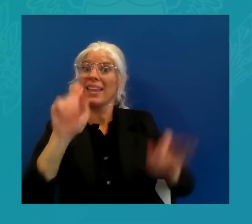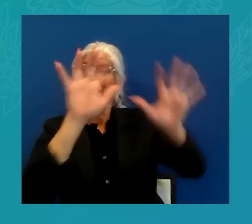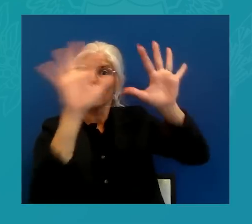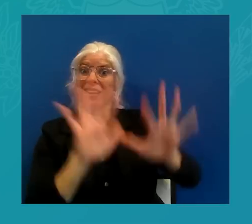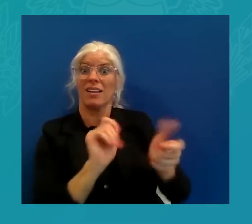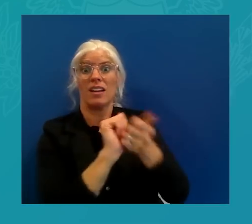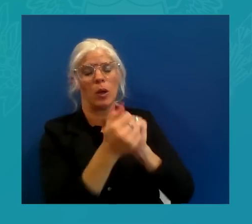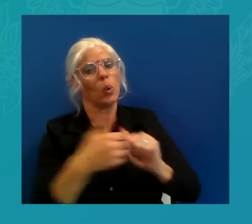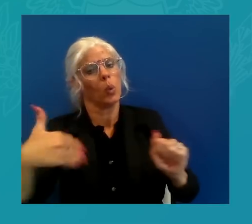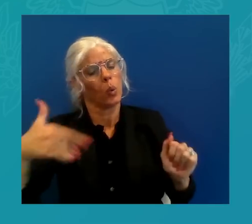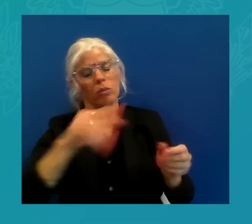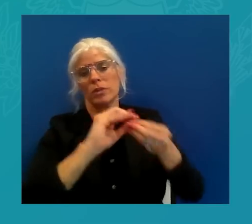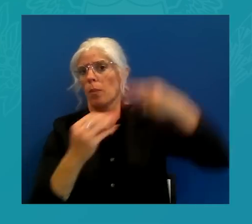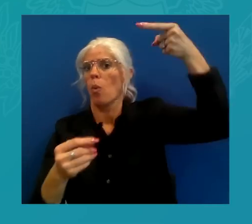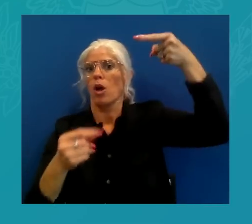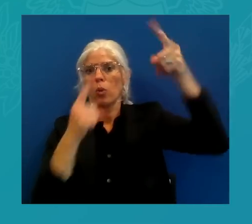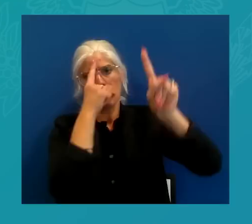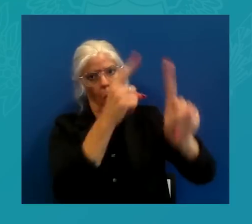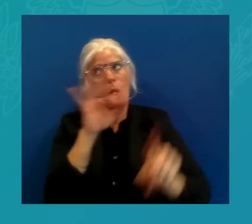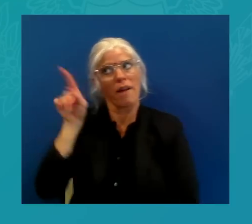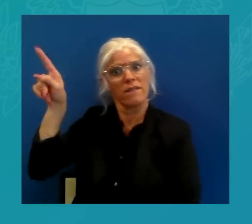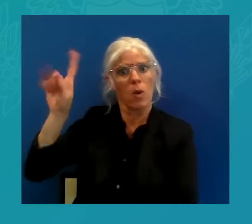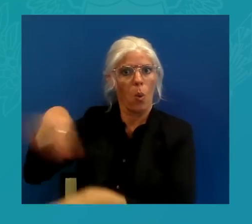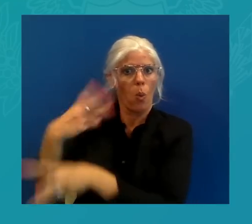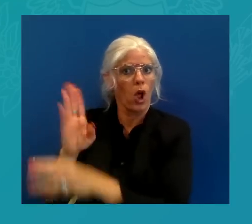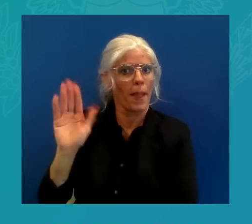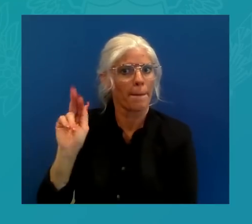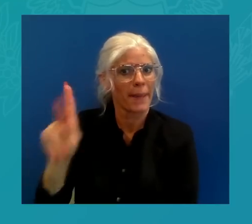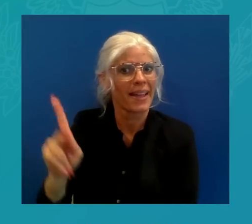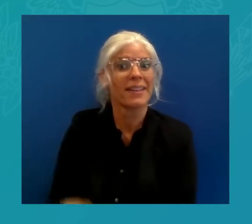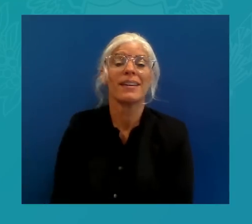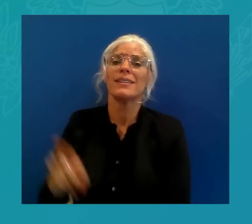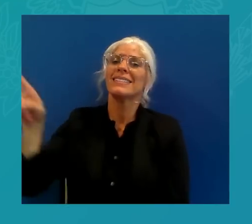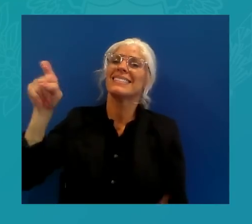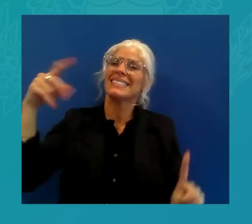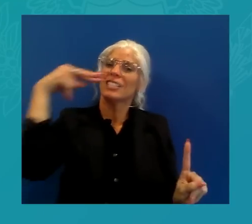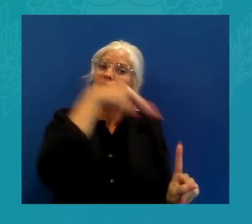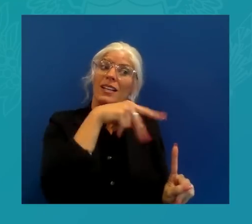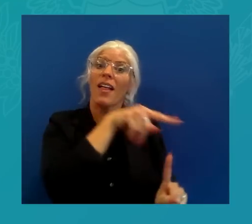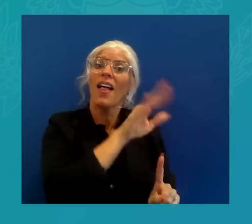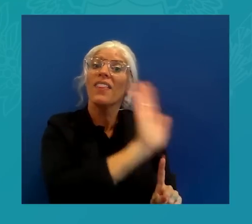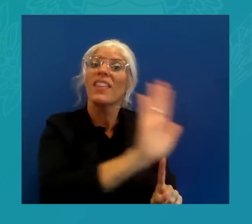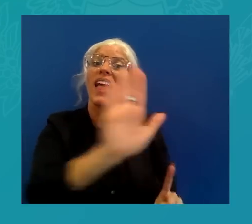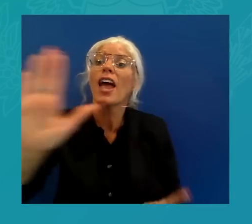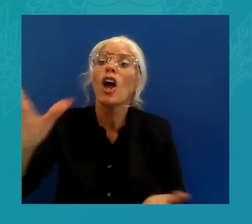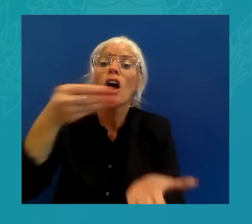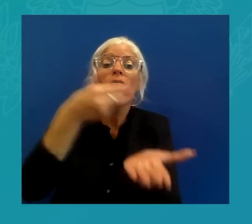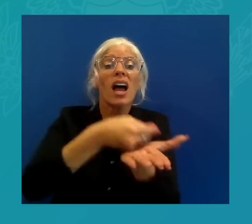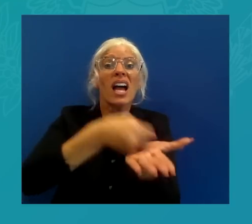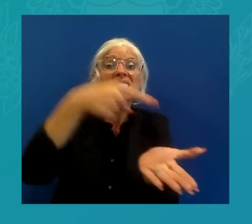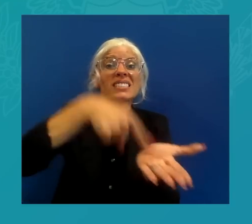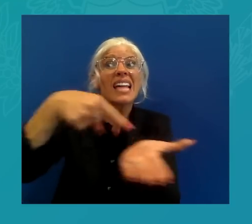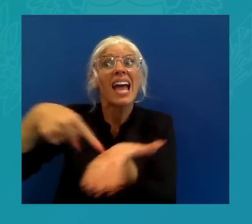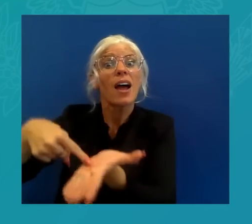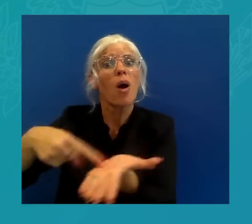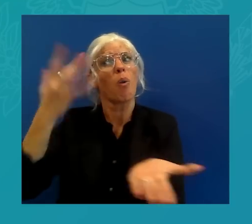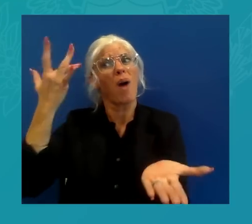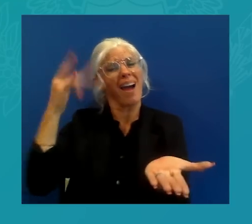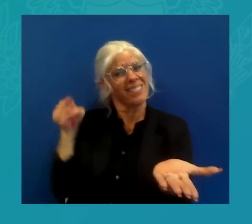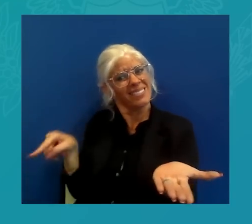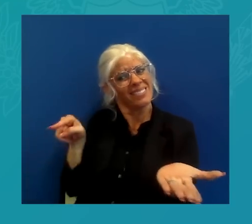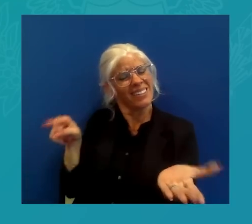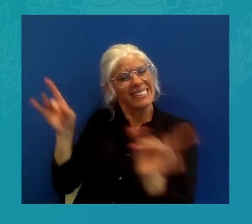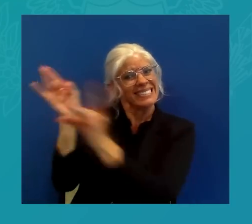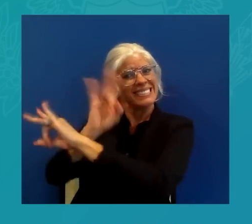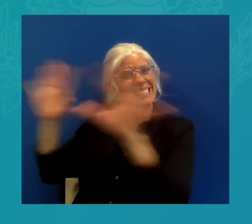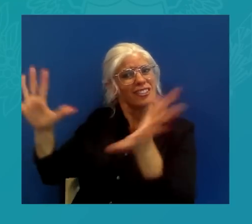Bank. More broadly, new debt must include disaster clauses to allow a pause on